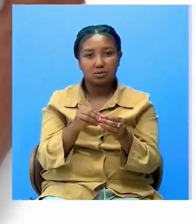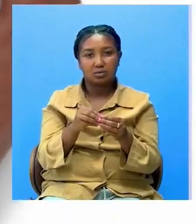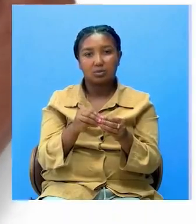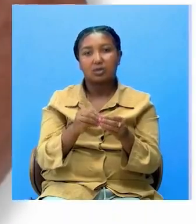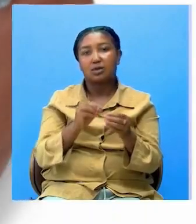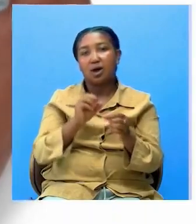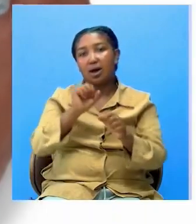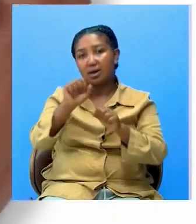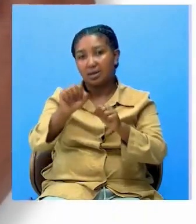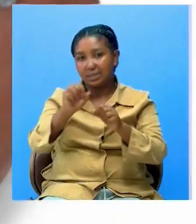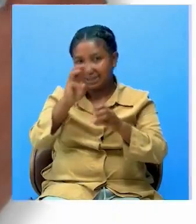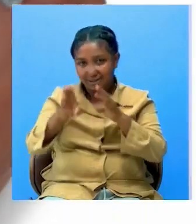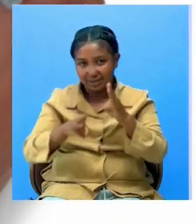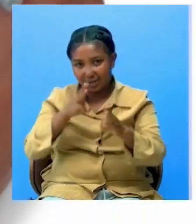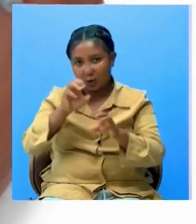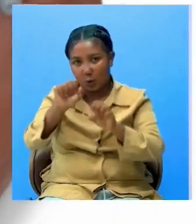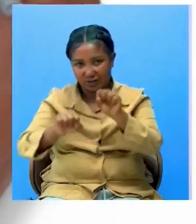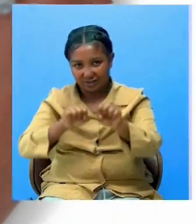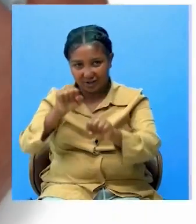science, and